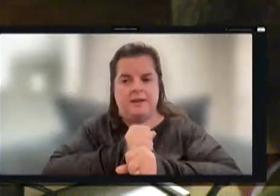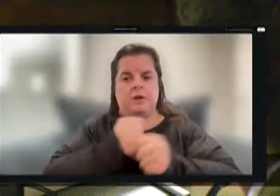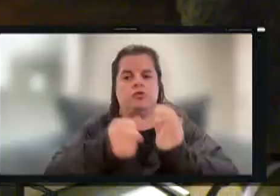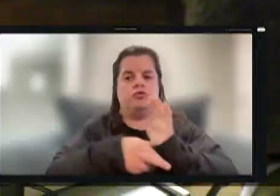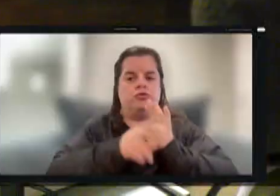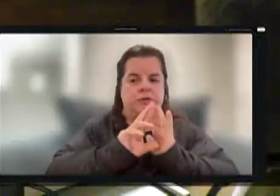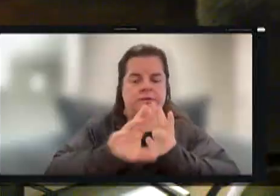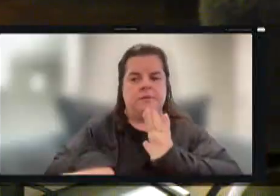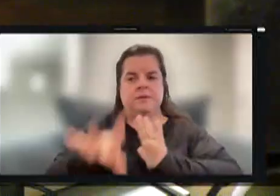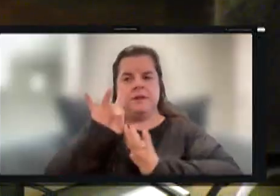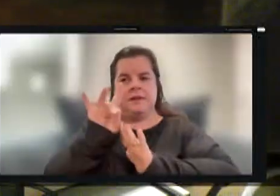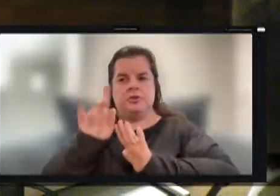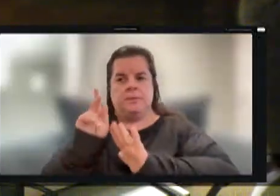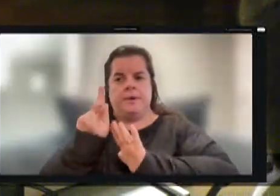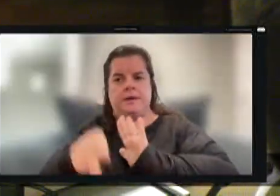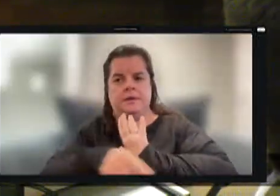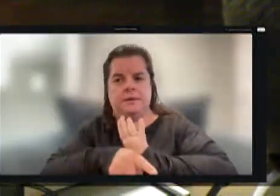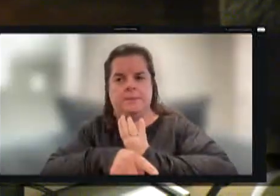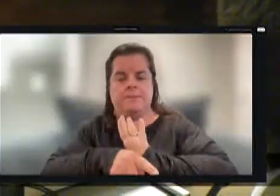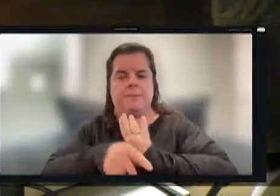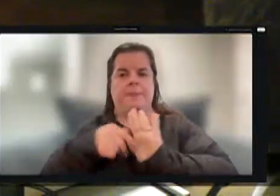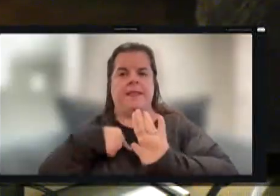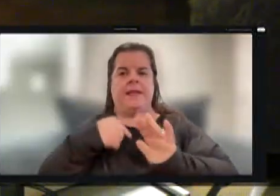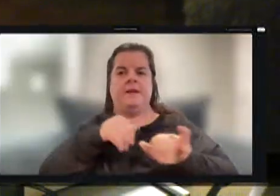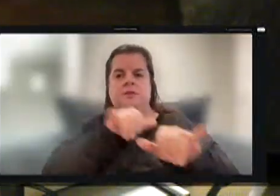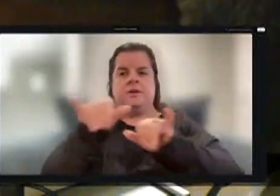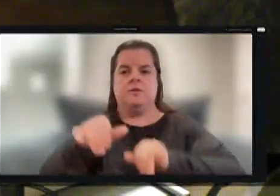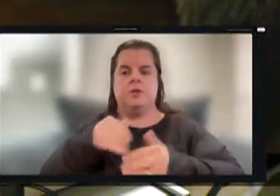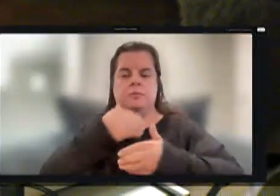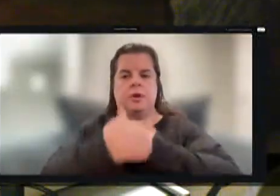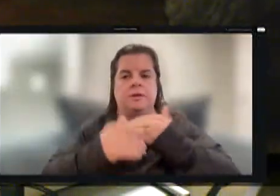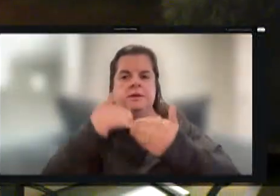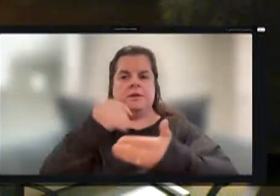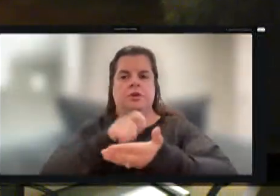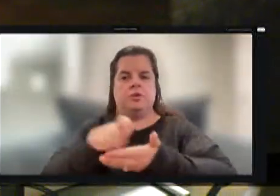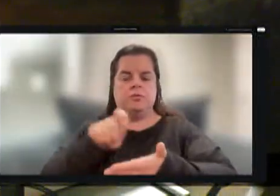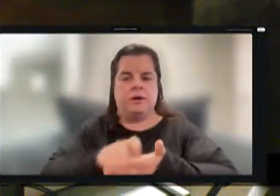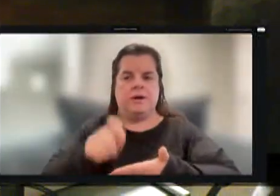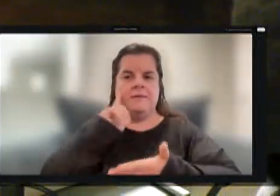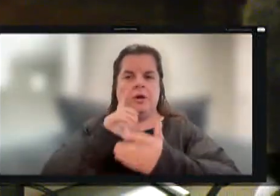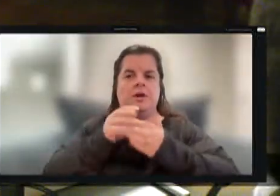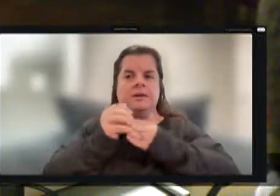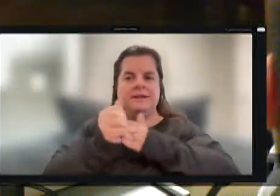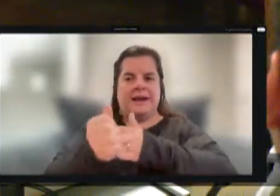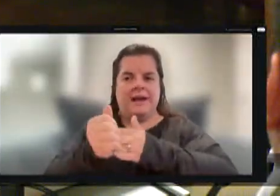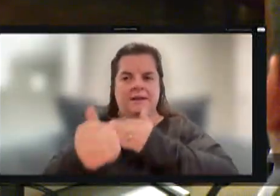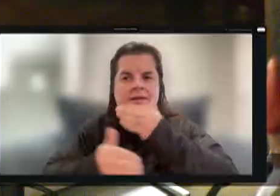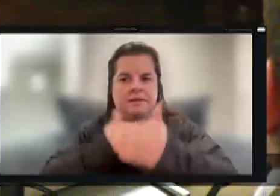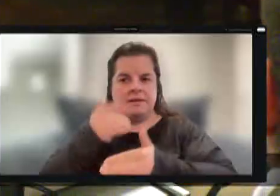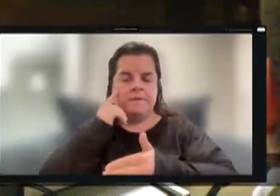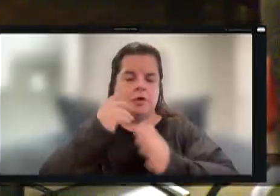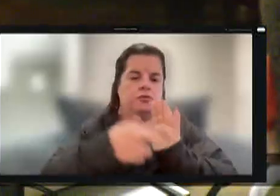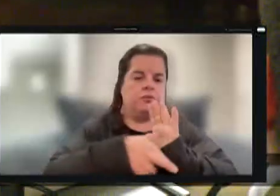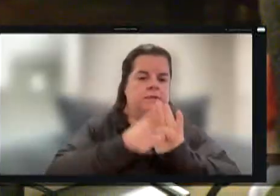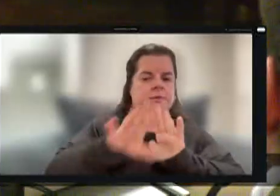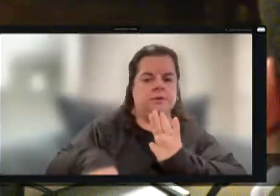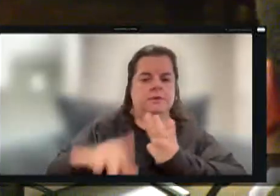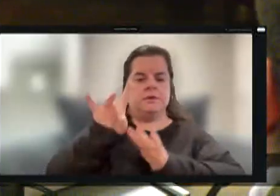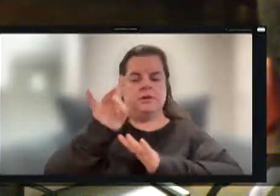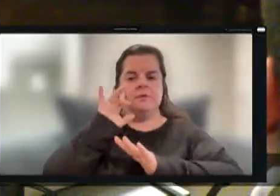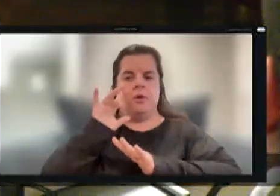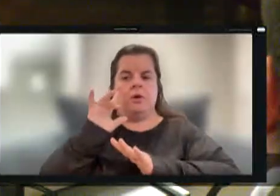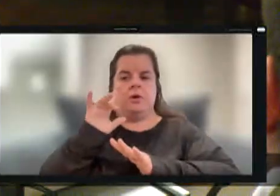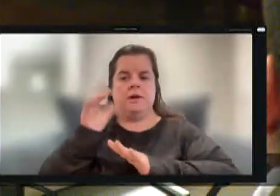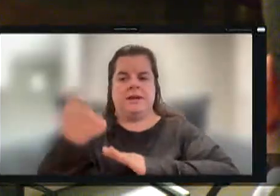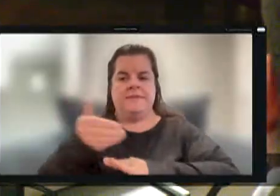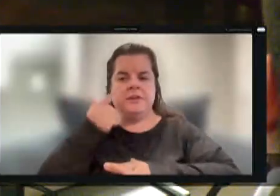selection policy so that we had a standardized process in writing for how to guide review and selection of invitation for bid solicitations,